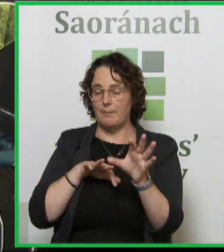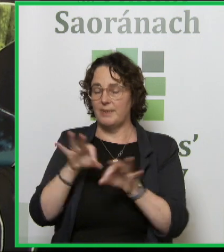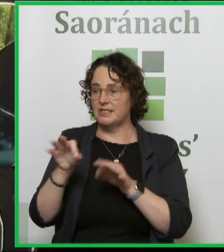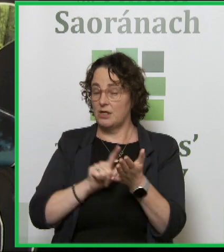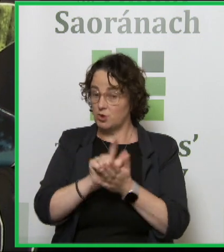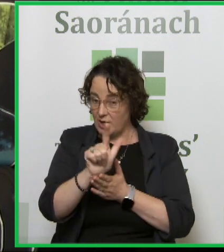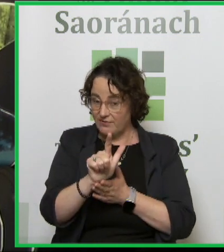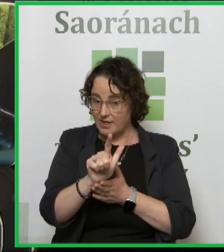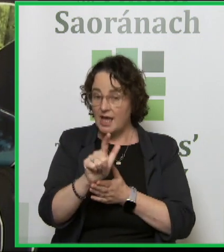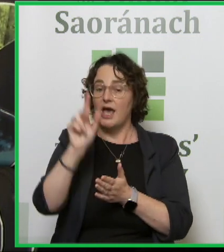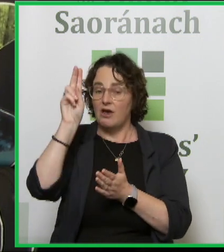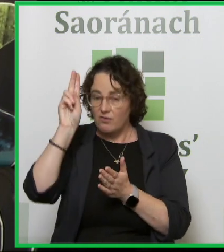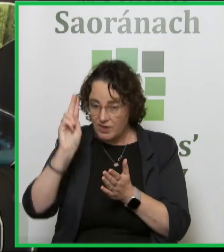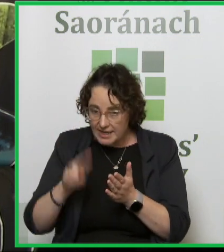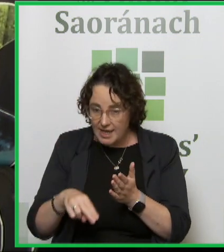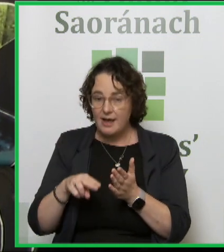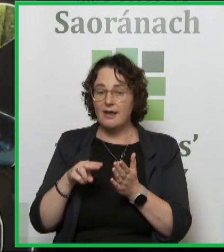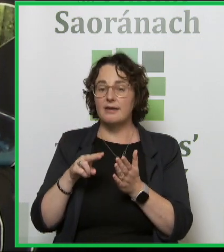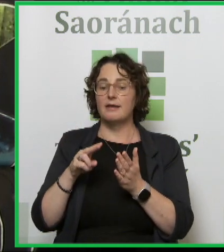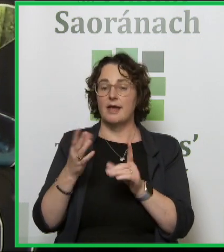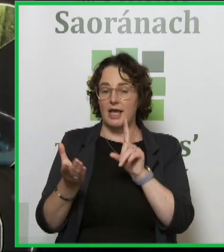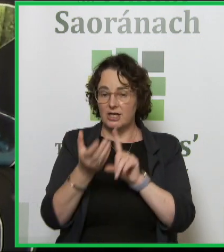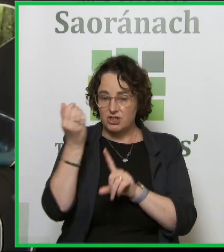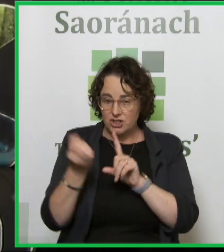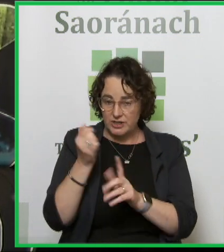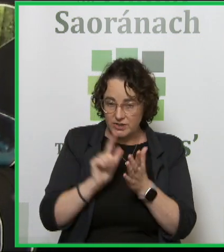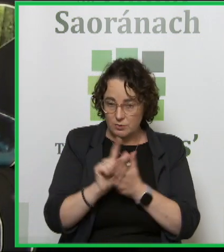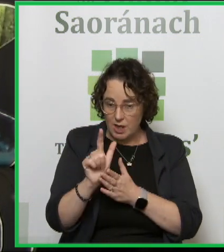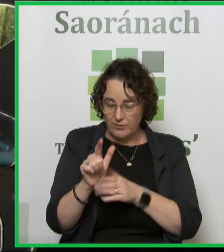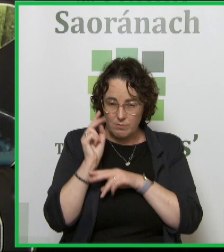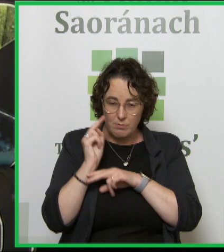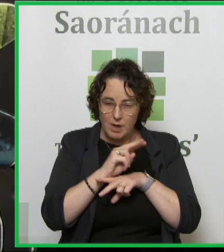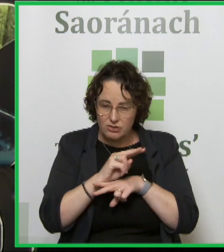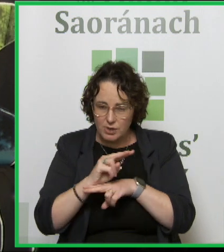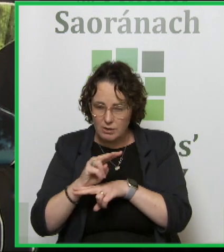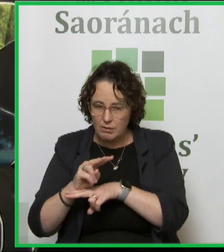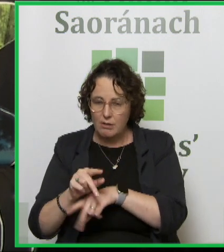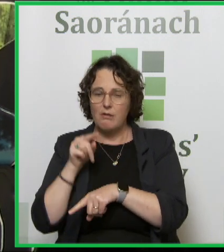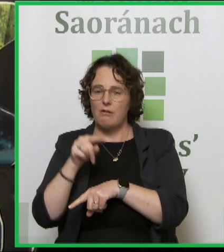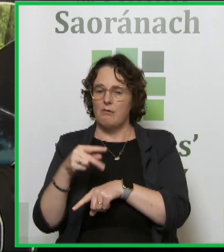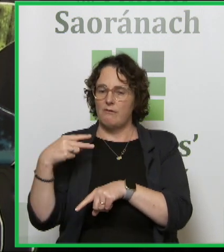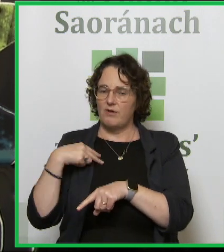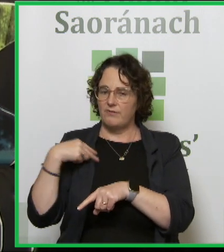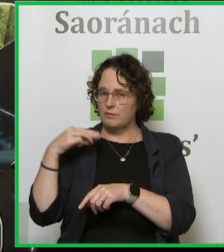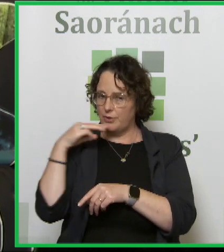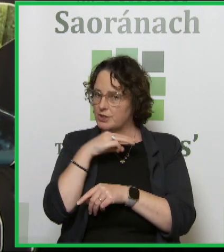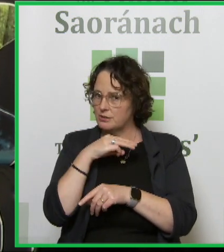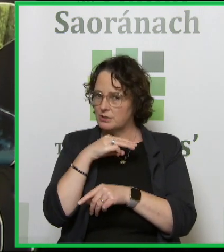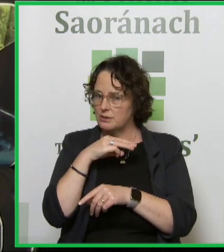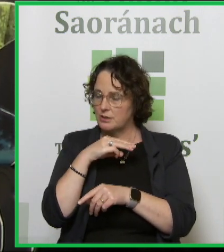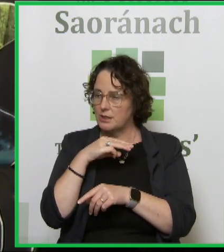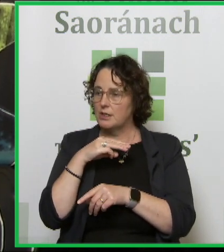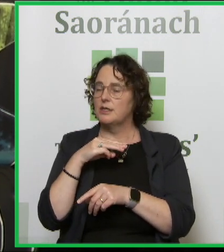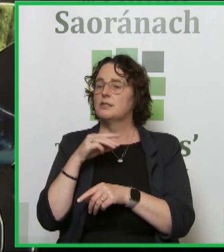12, these are really going to have impact. We're going to measure them, we're going to monitor them. Monitoring is very important. So again, you need to get it on an